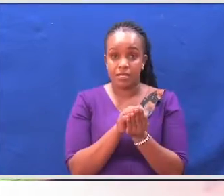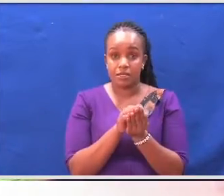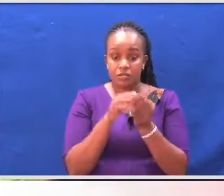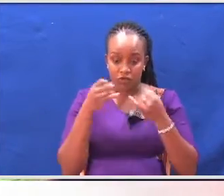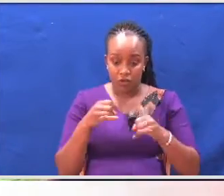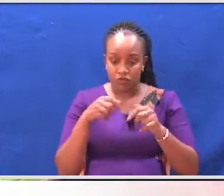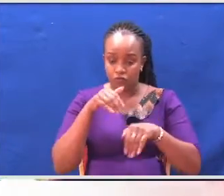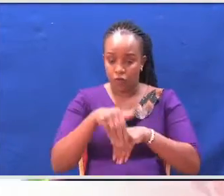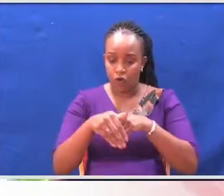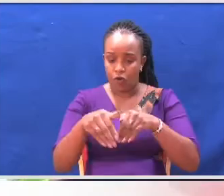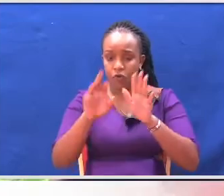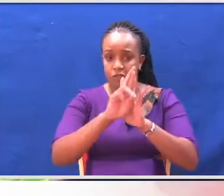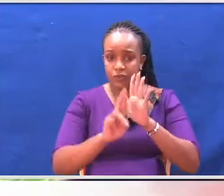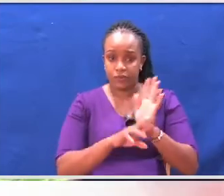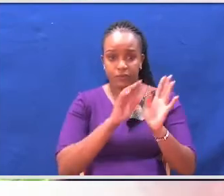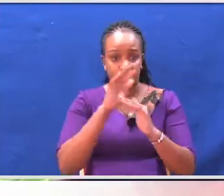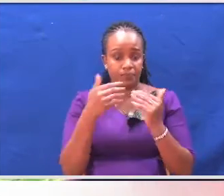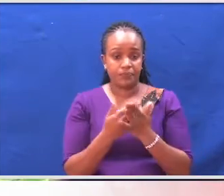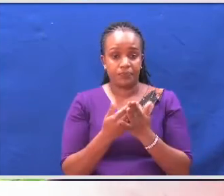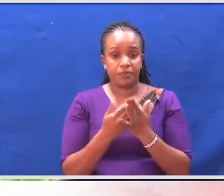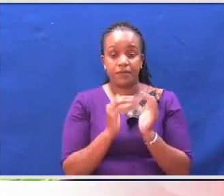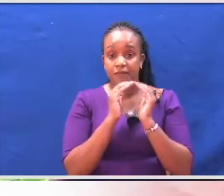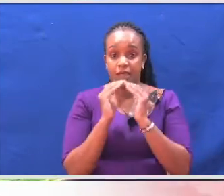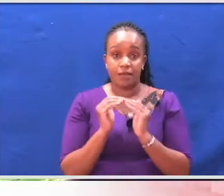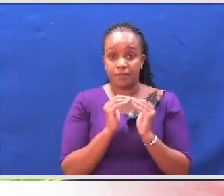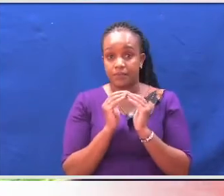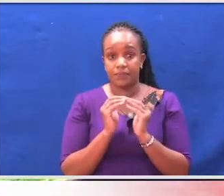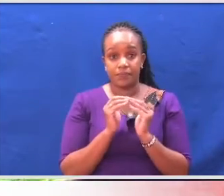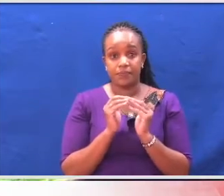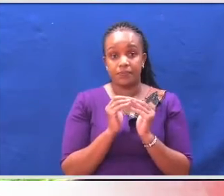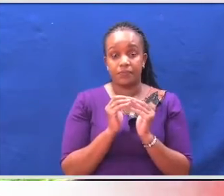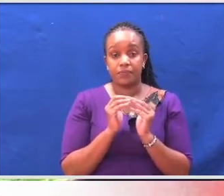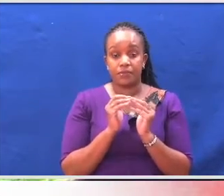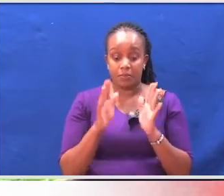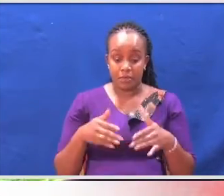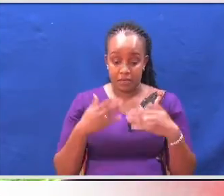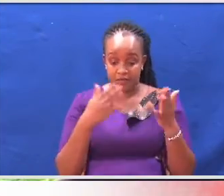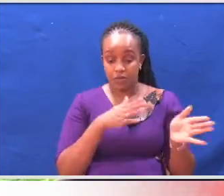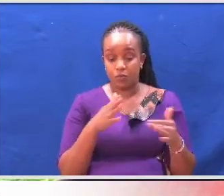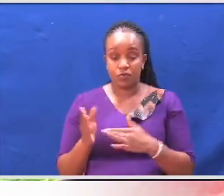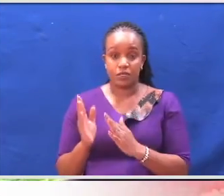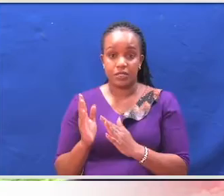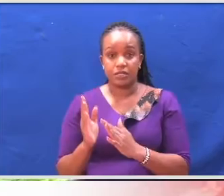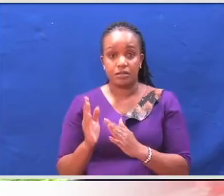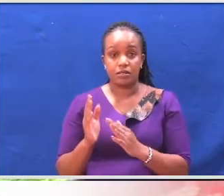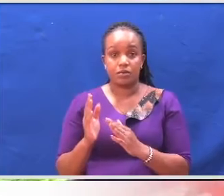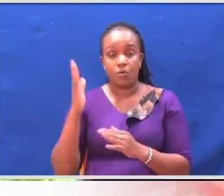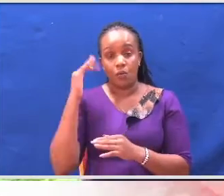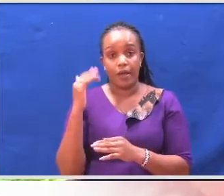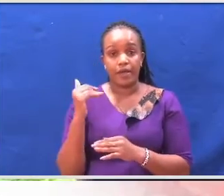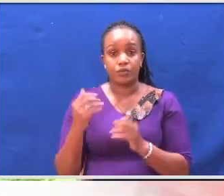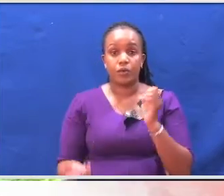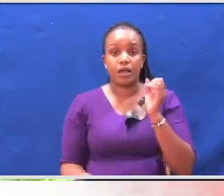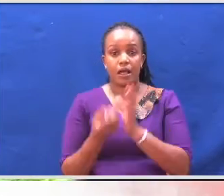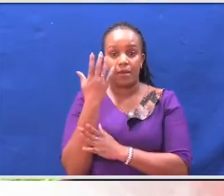diligence, it is only just and fair that they should be given that opportunity in order to come up with